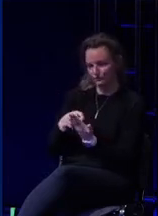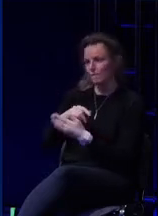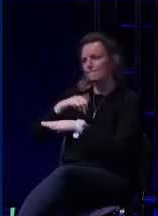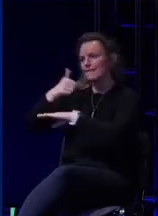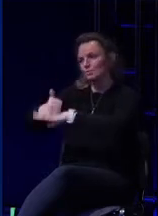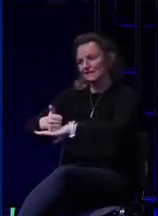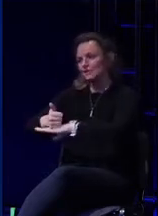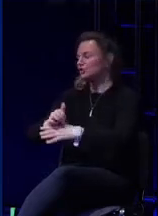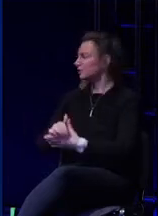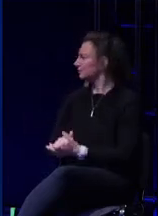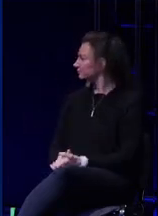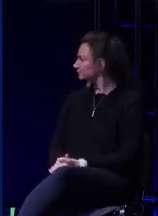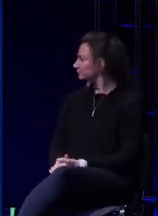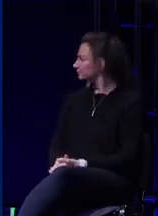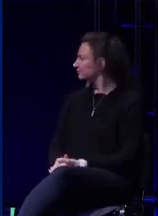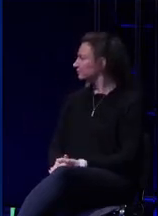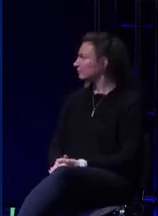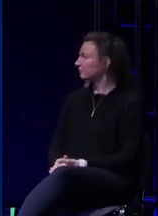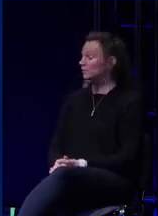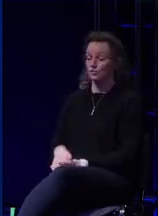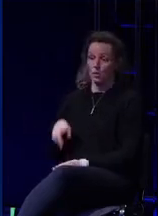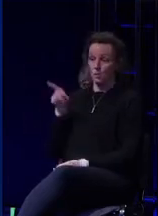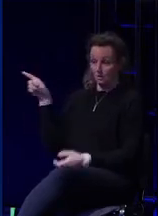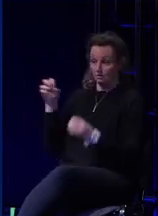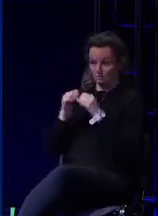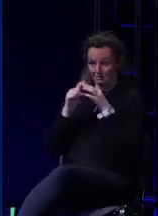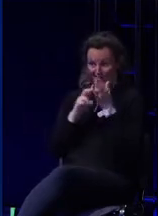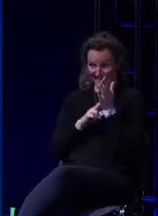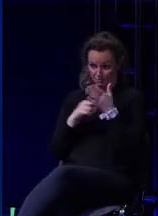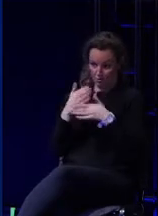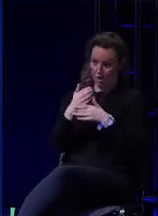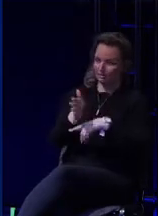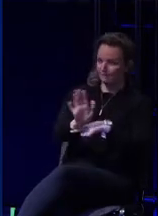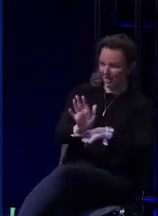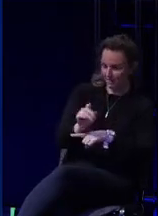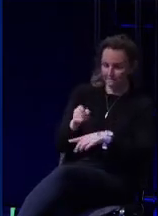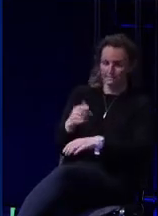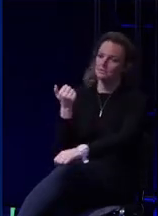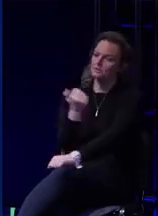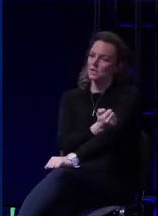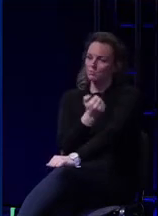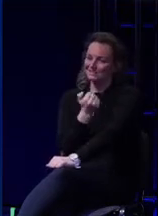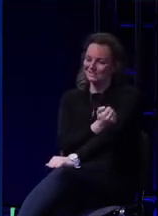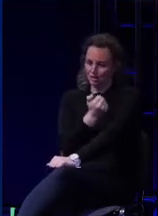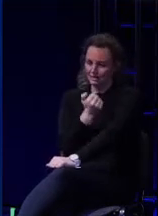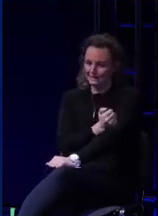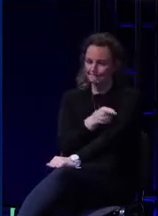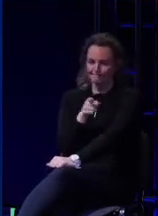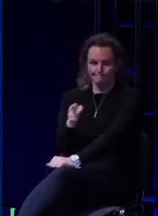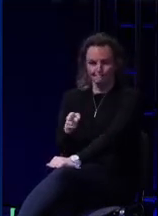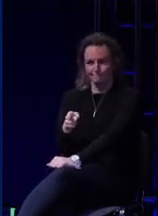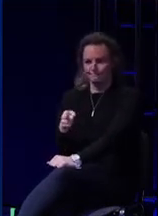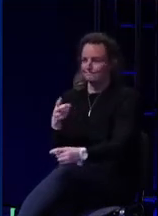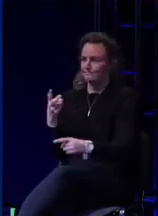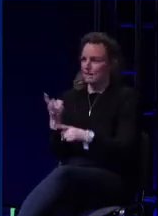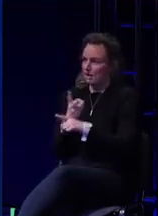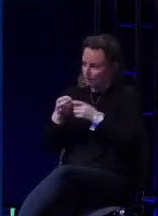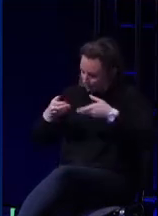And Ben, on the substance, especially beginning with another birth out the